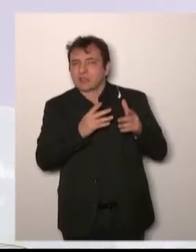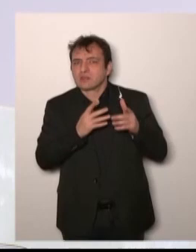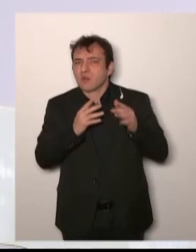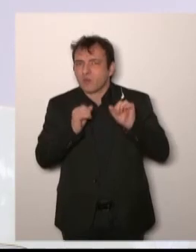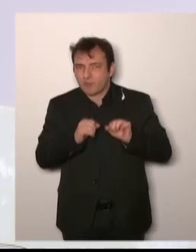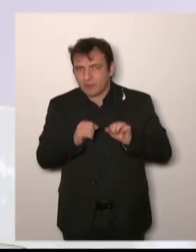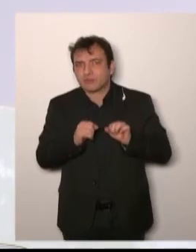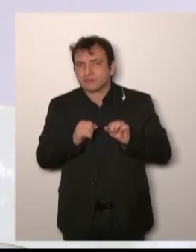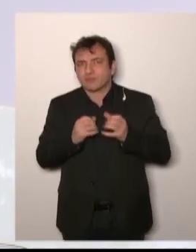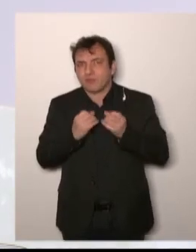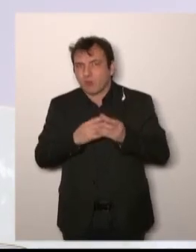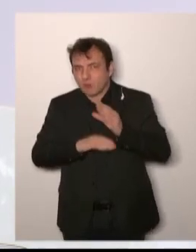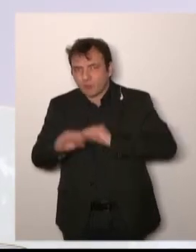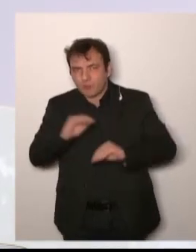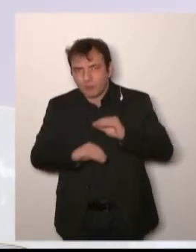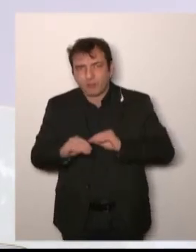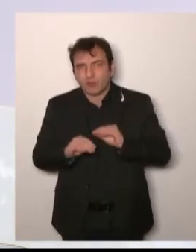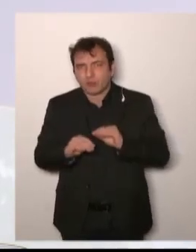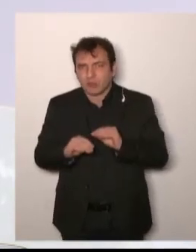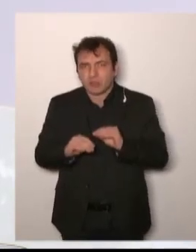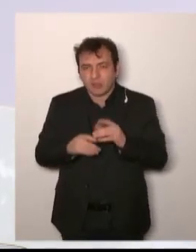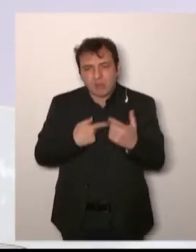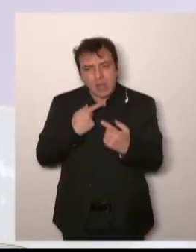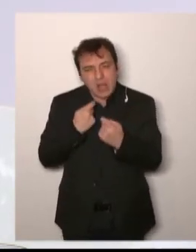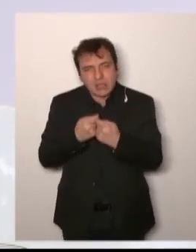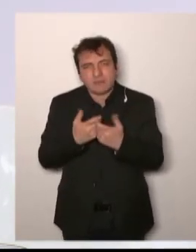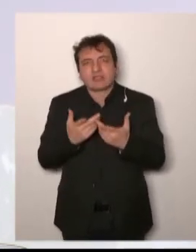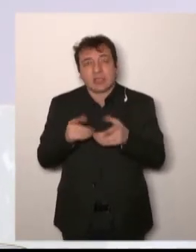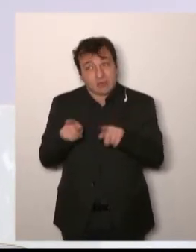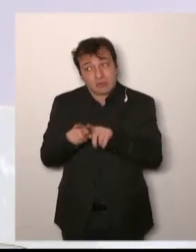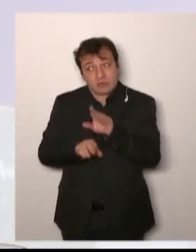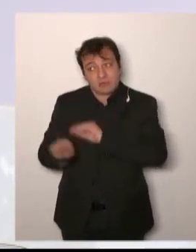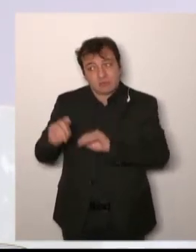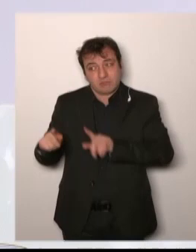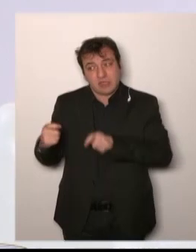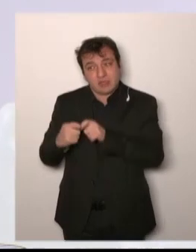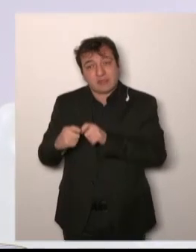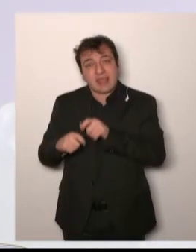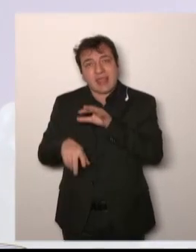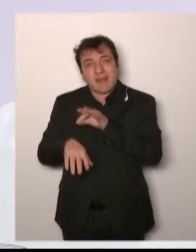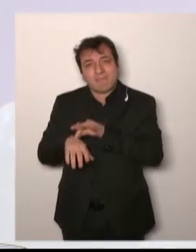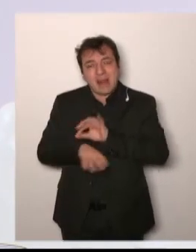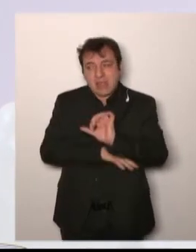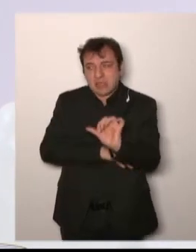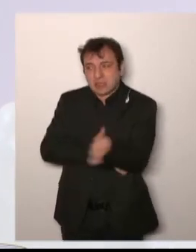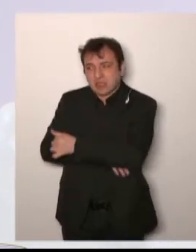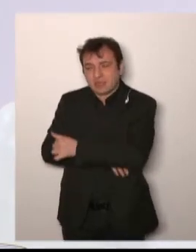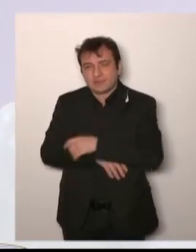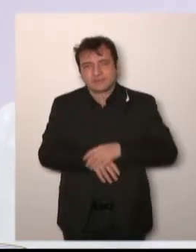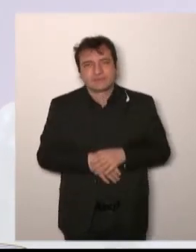and care solutions adapted to each patient. And this, for instance, would include the establishment